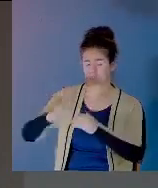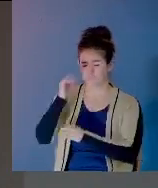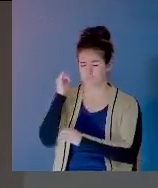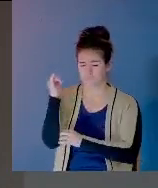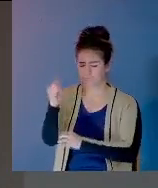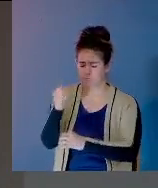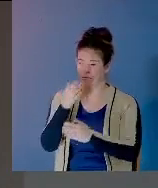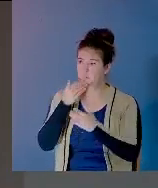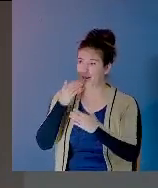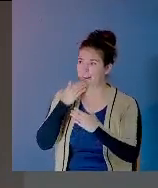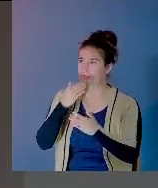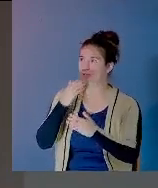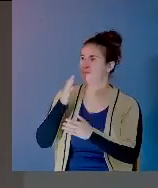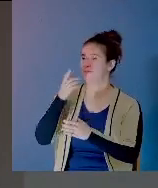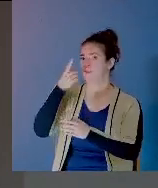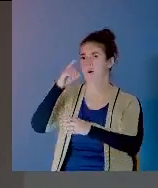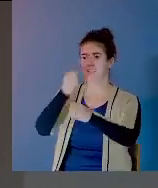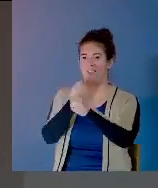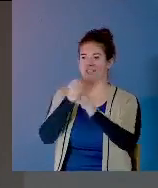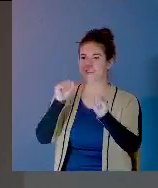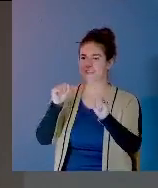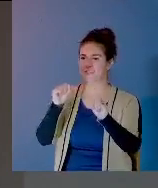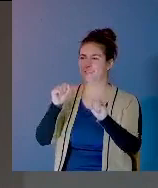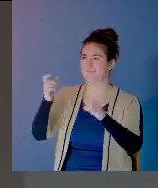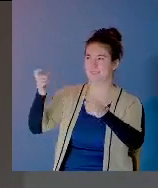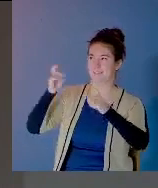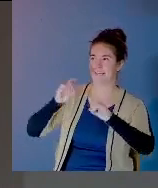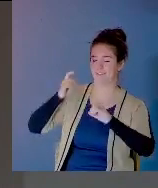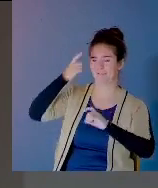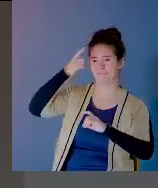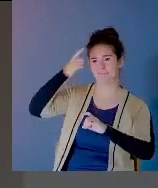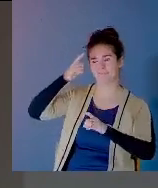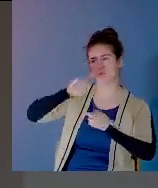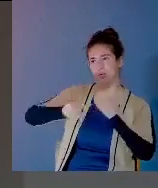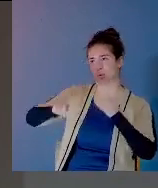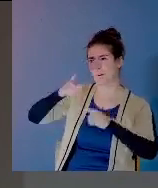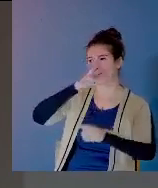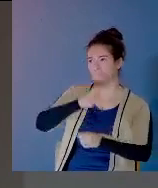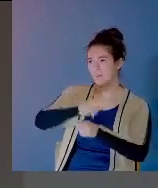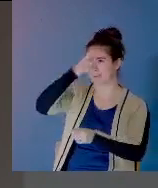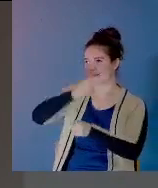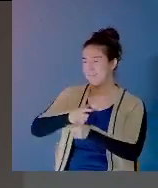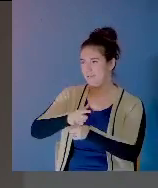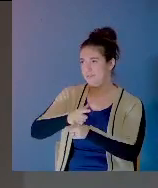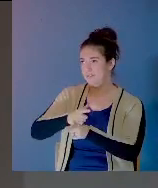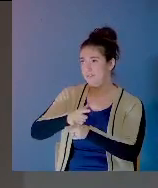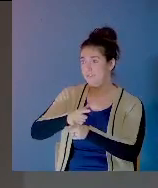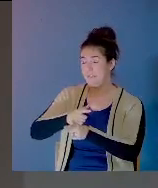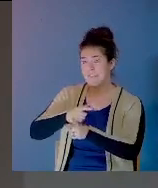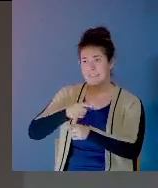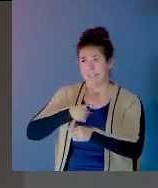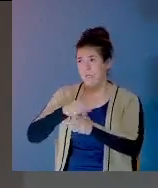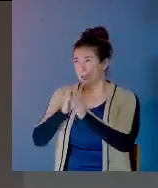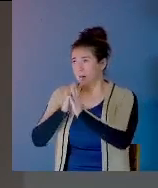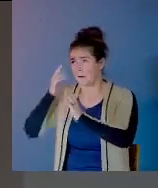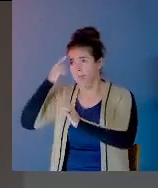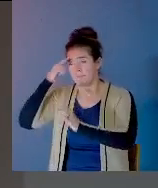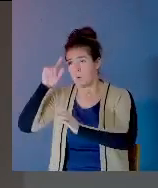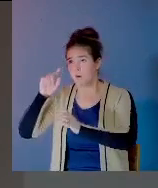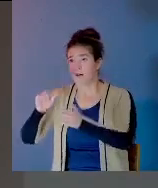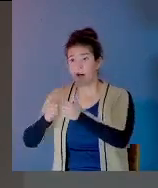my brothers and sisters. May we pray for our loved ones' salvation so that they don't end up at a different destination.